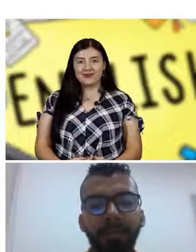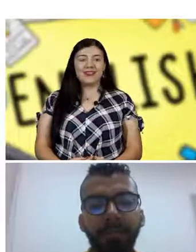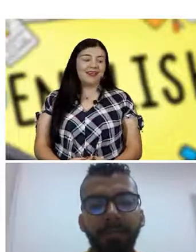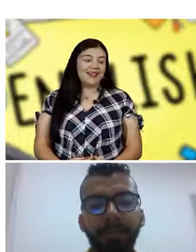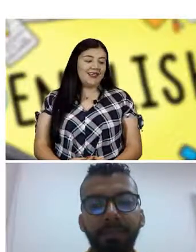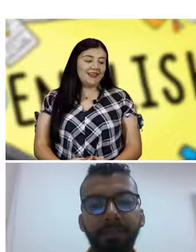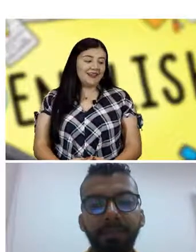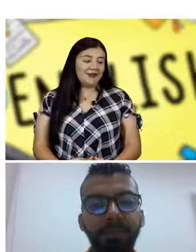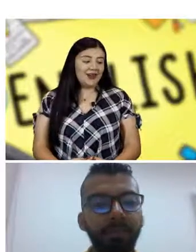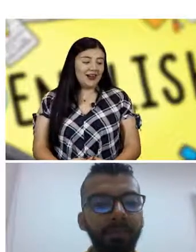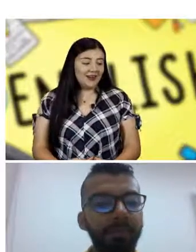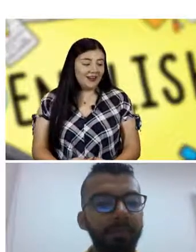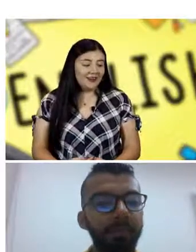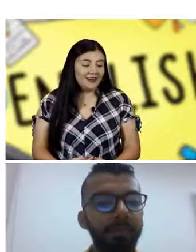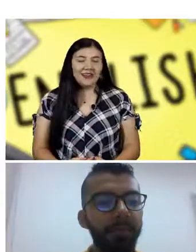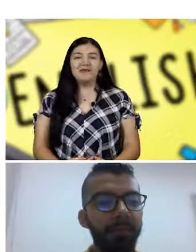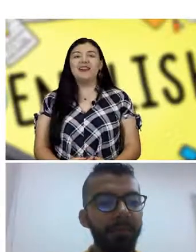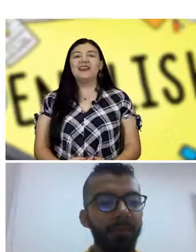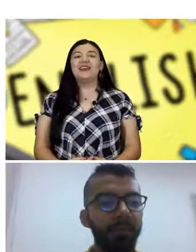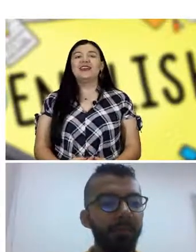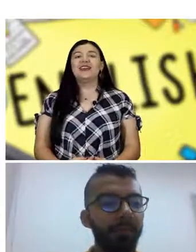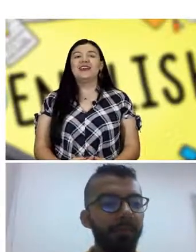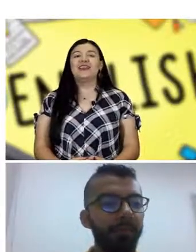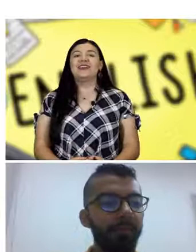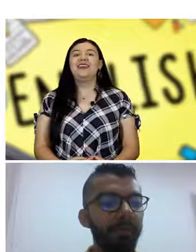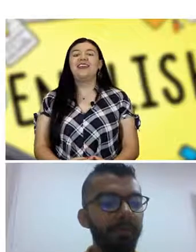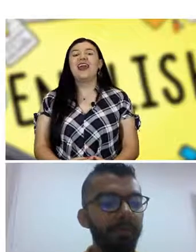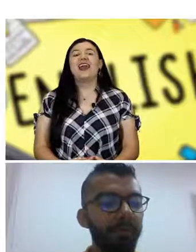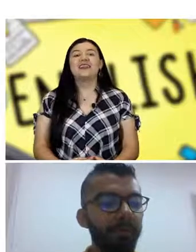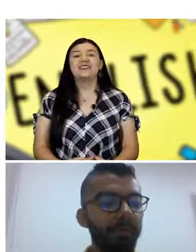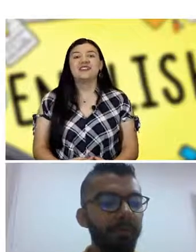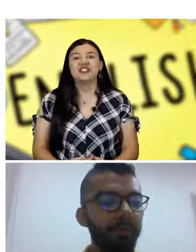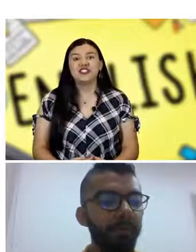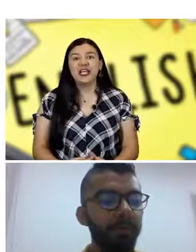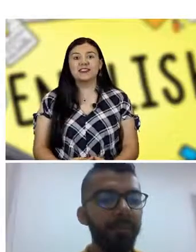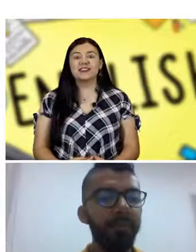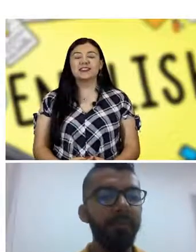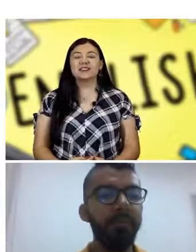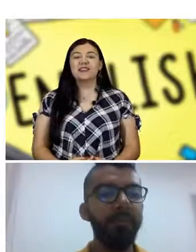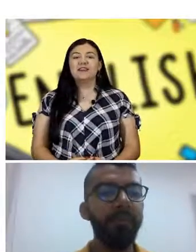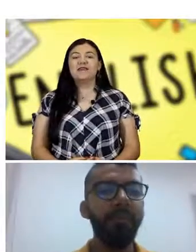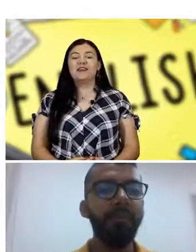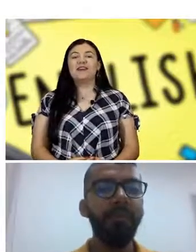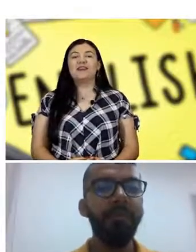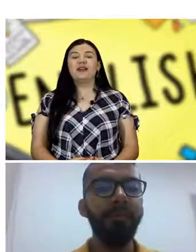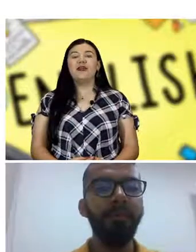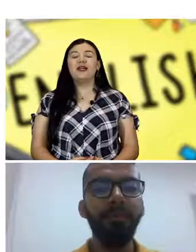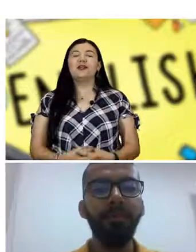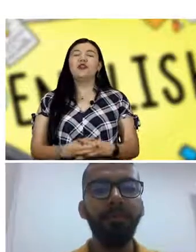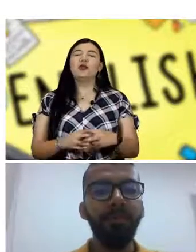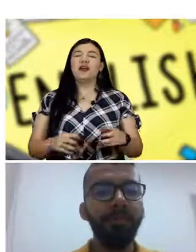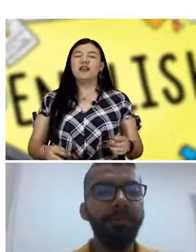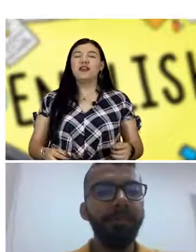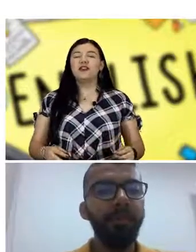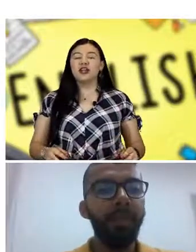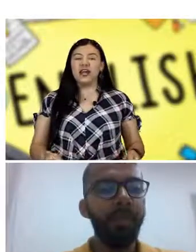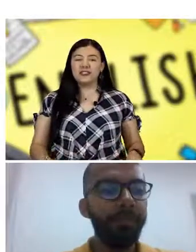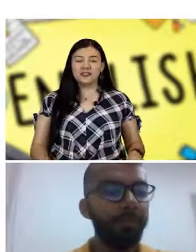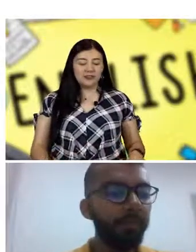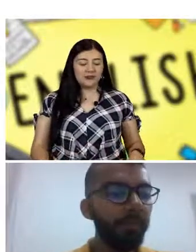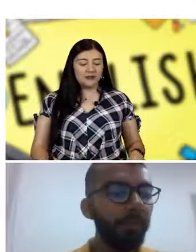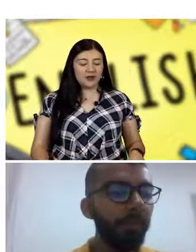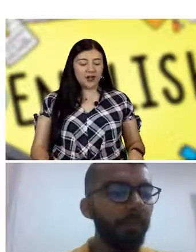chest. Wow, Emily. Yes, chest. Very good, Emily. Do we have any